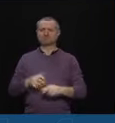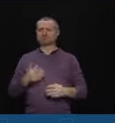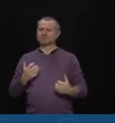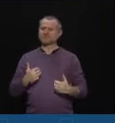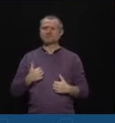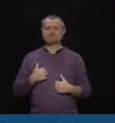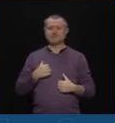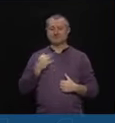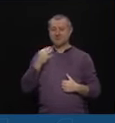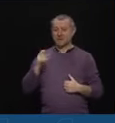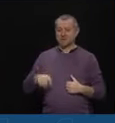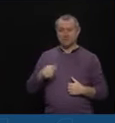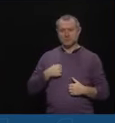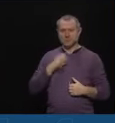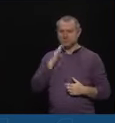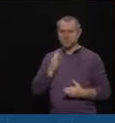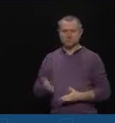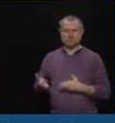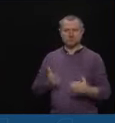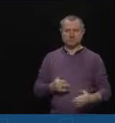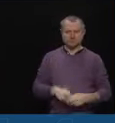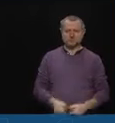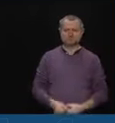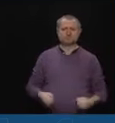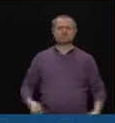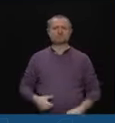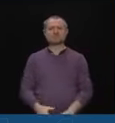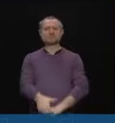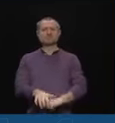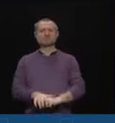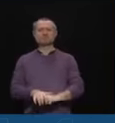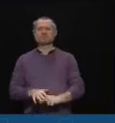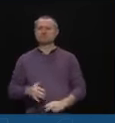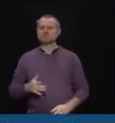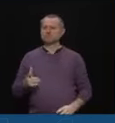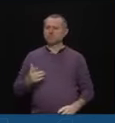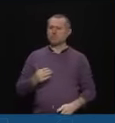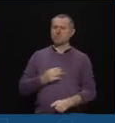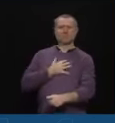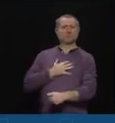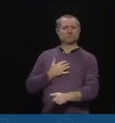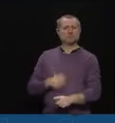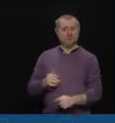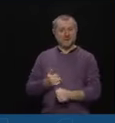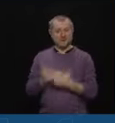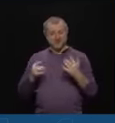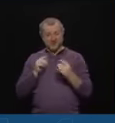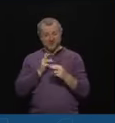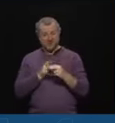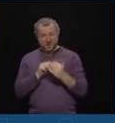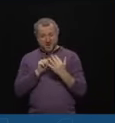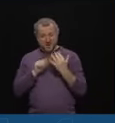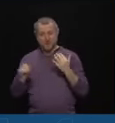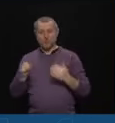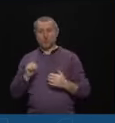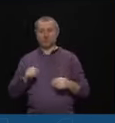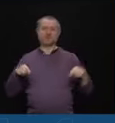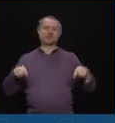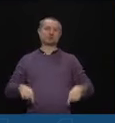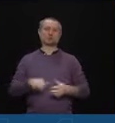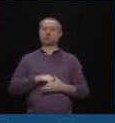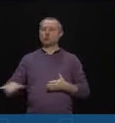to the seats of power. So what an inspiration she is. So all this happened in New York. I mean, there's a lot of other states out there. I mean, not that I'm going to talk